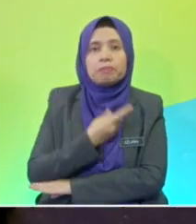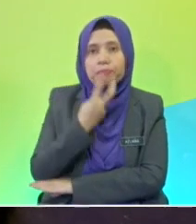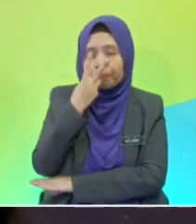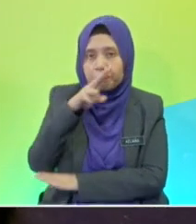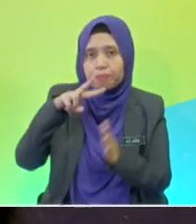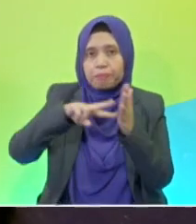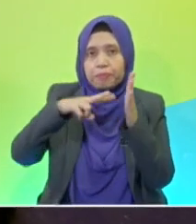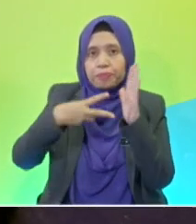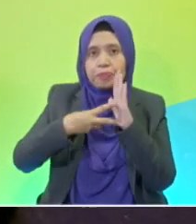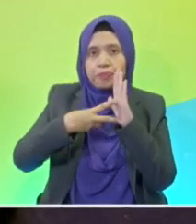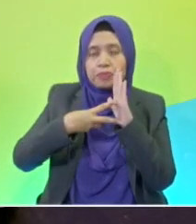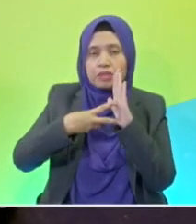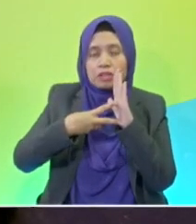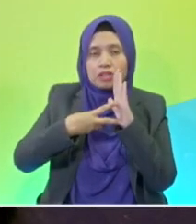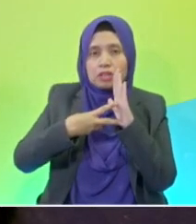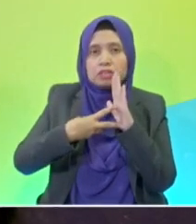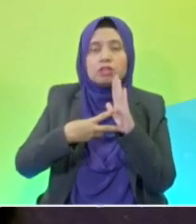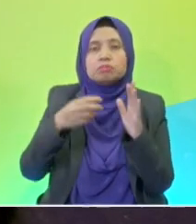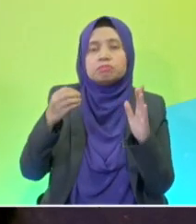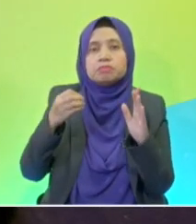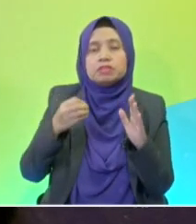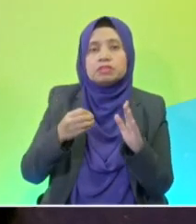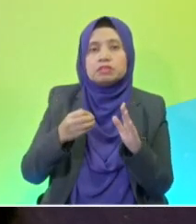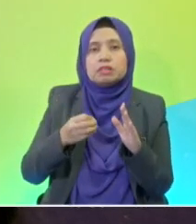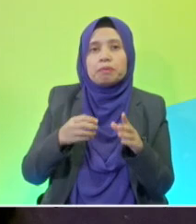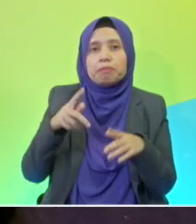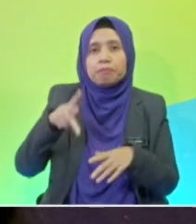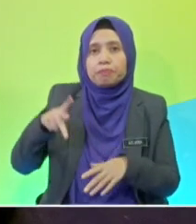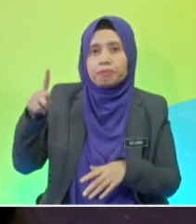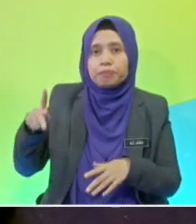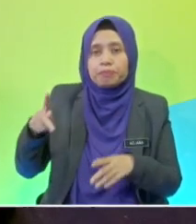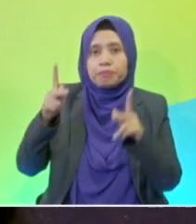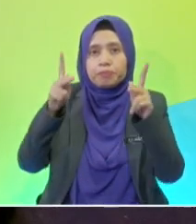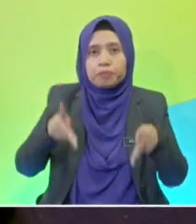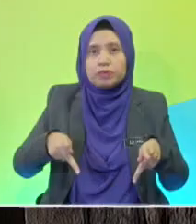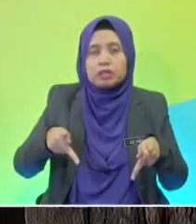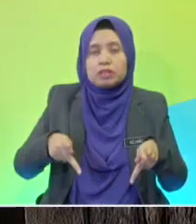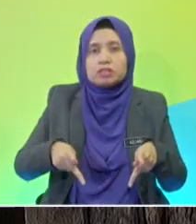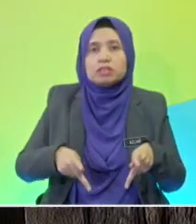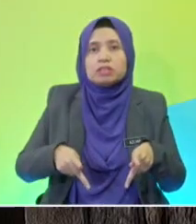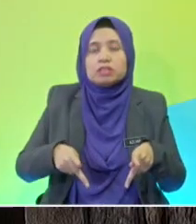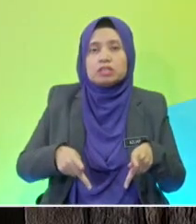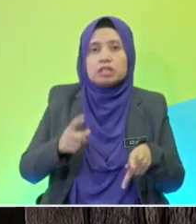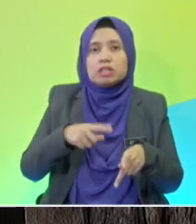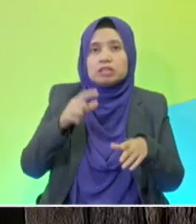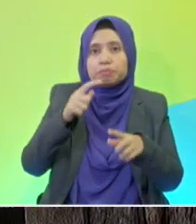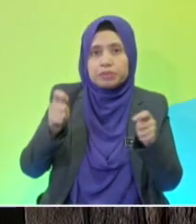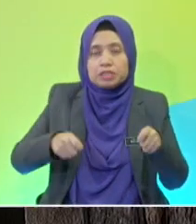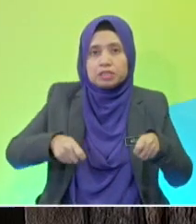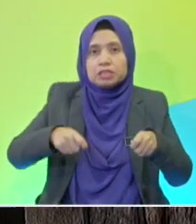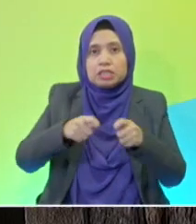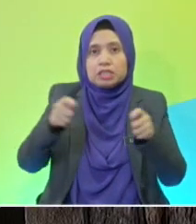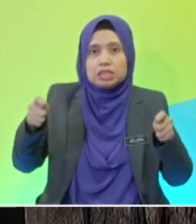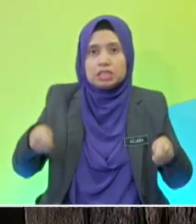Okay, it's a container that is filled with objects that people are typical of the time they are living. Okay. It is